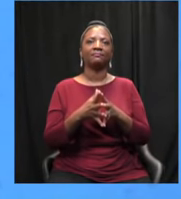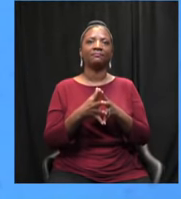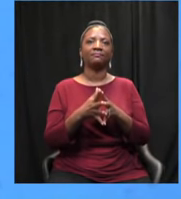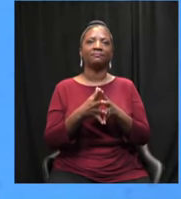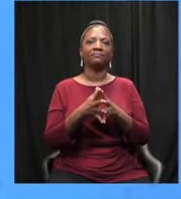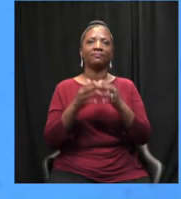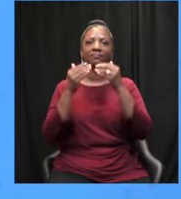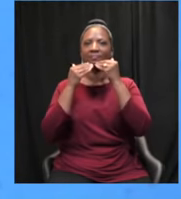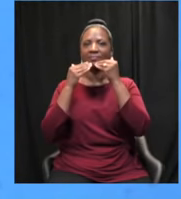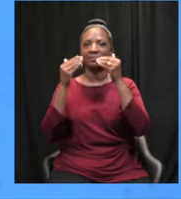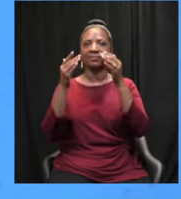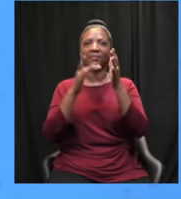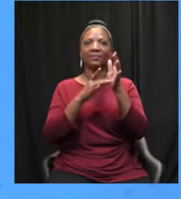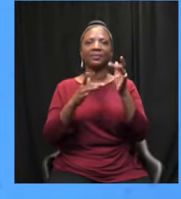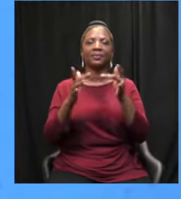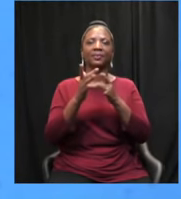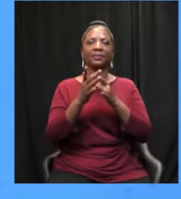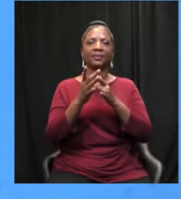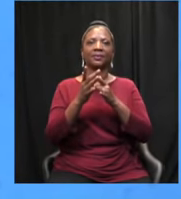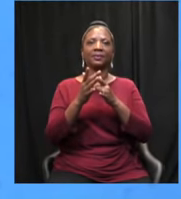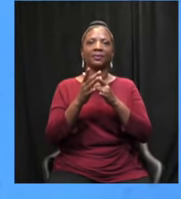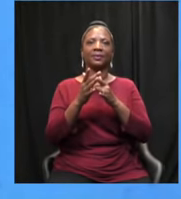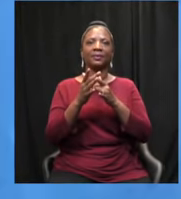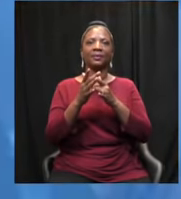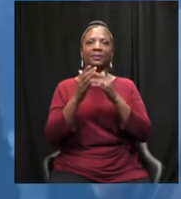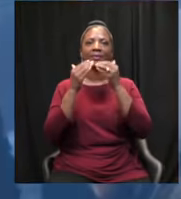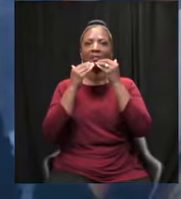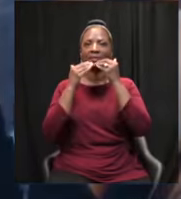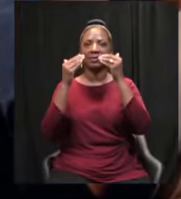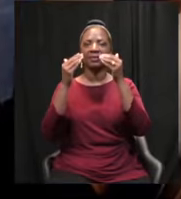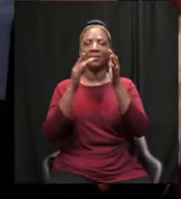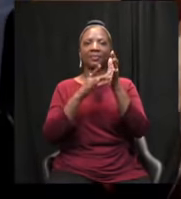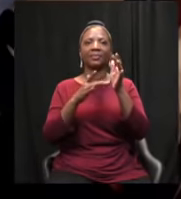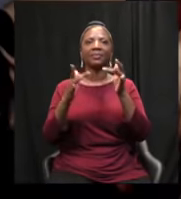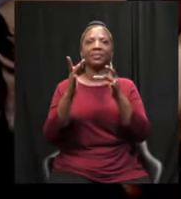Jesus. Thank you, Jesus. Thank you, Jesus.